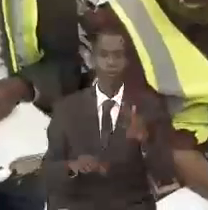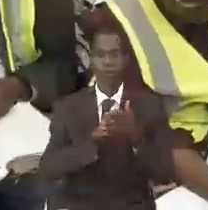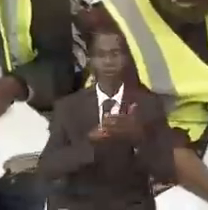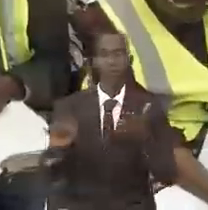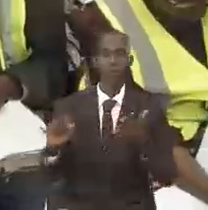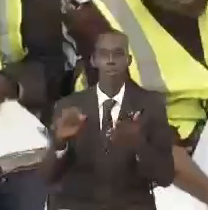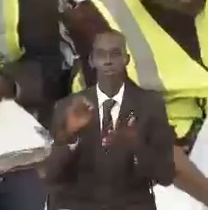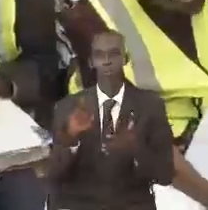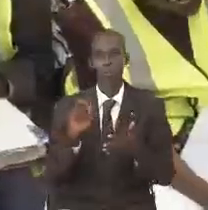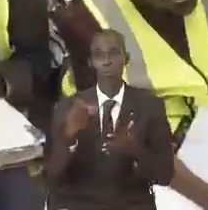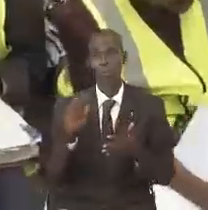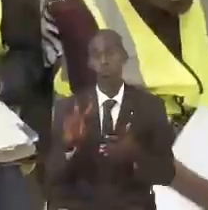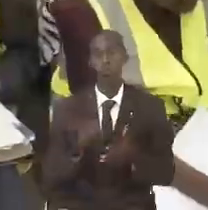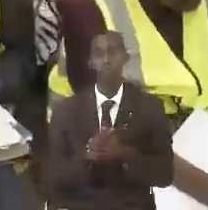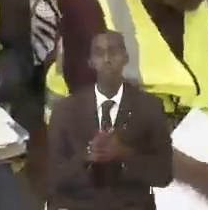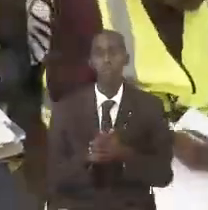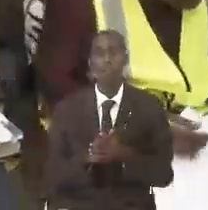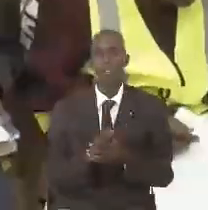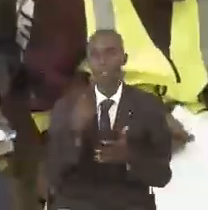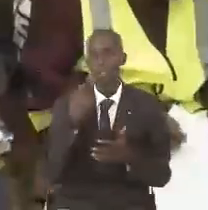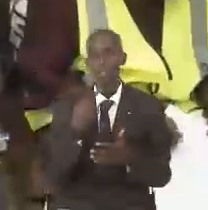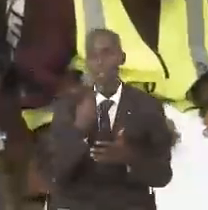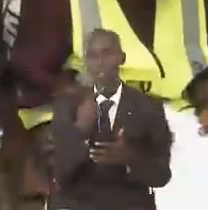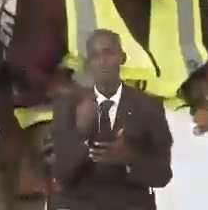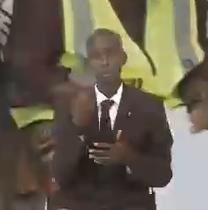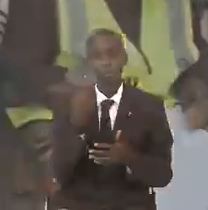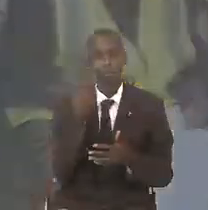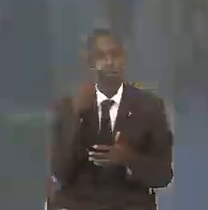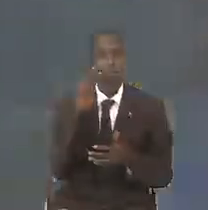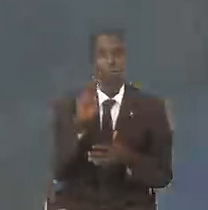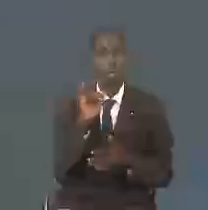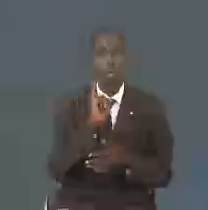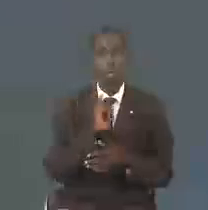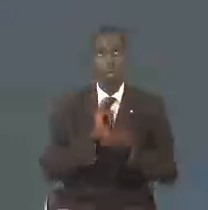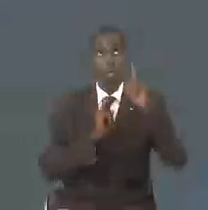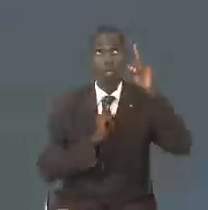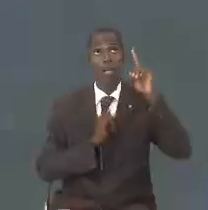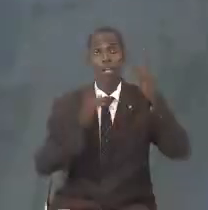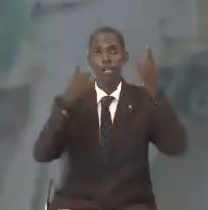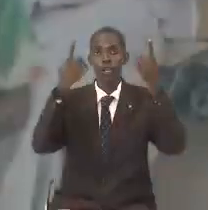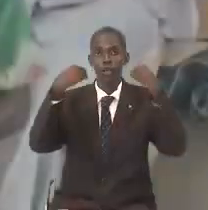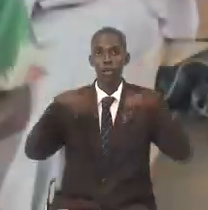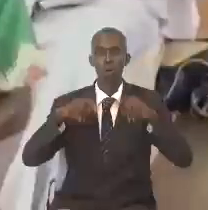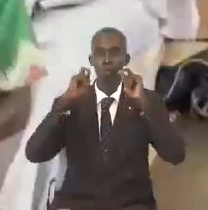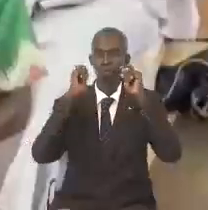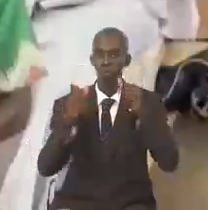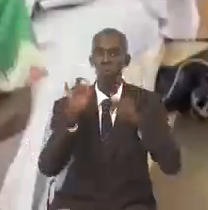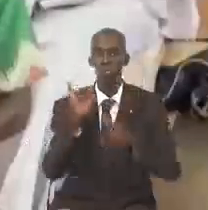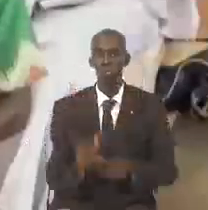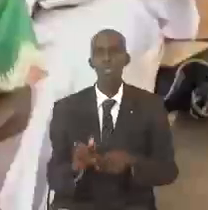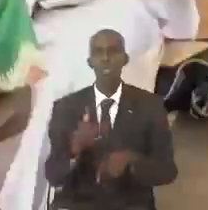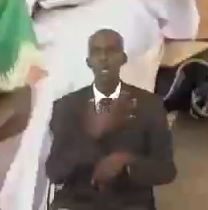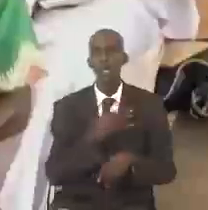It says, and behold, I come quickly, and my reward is with